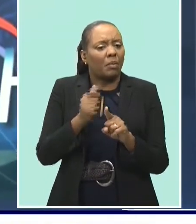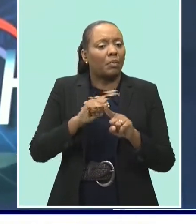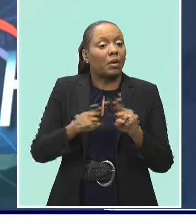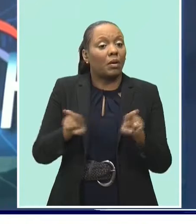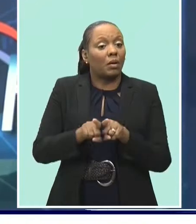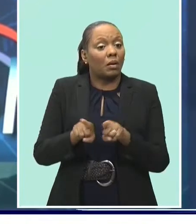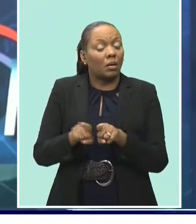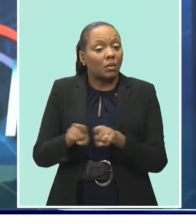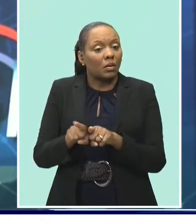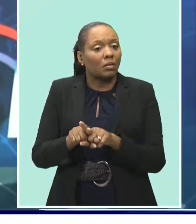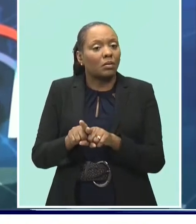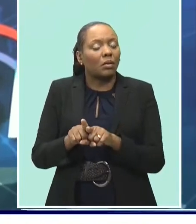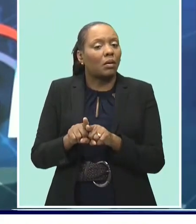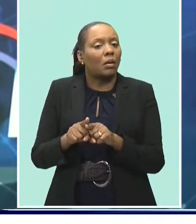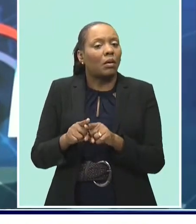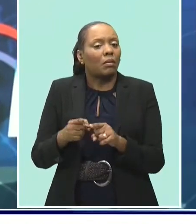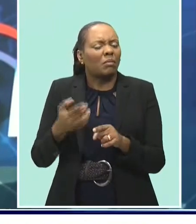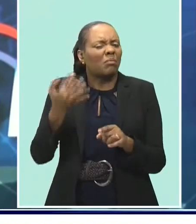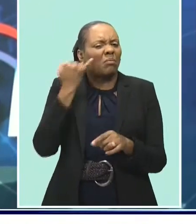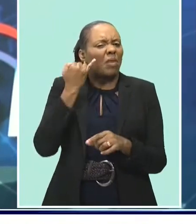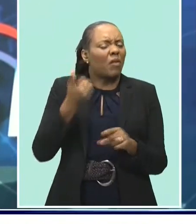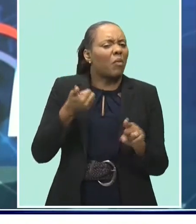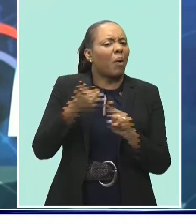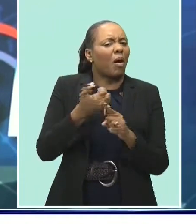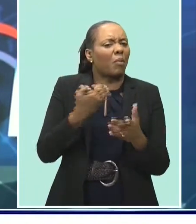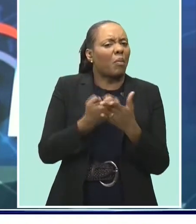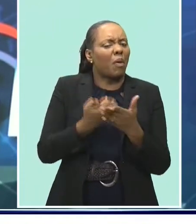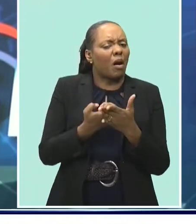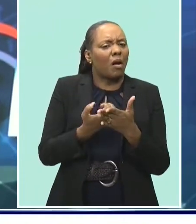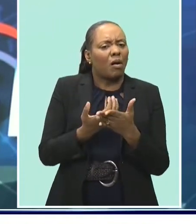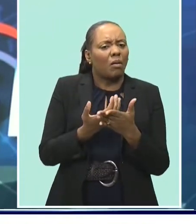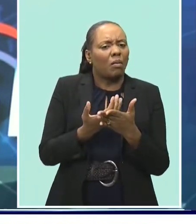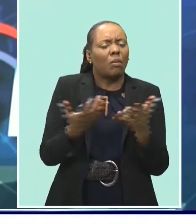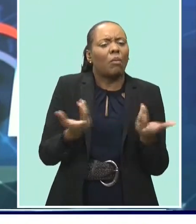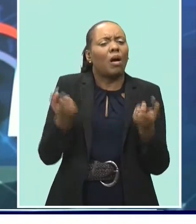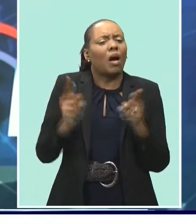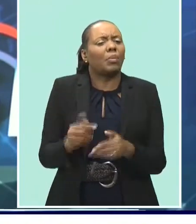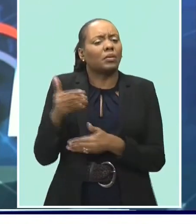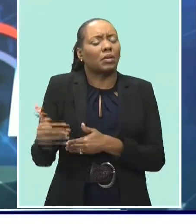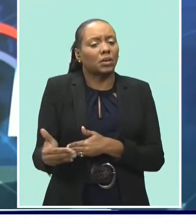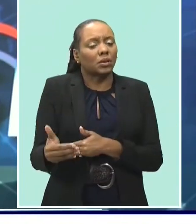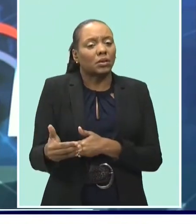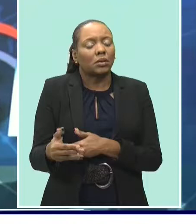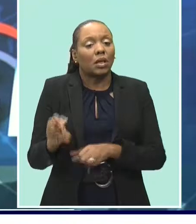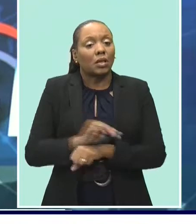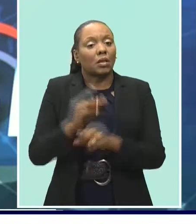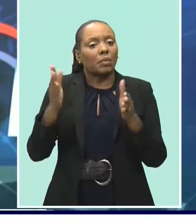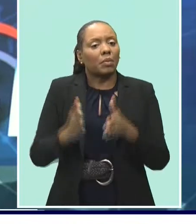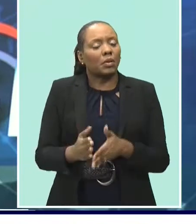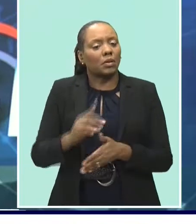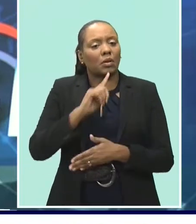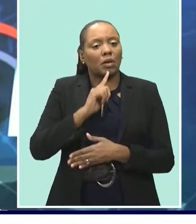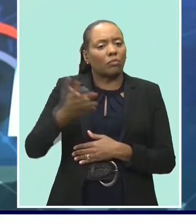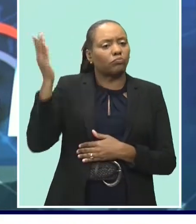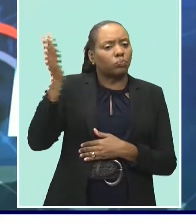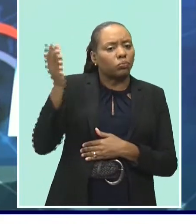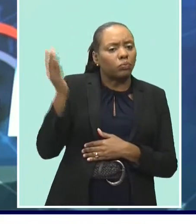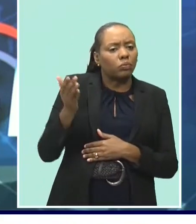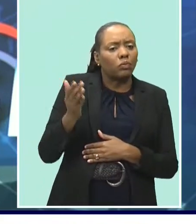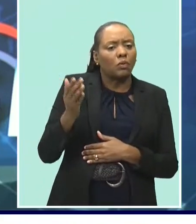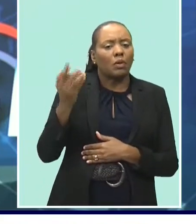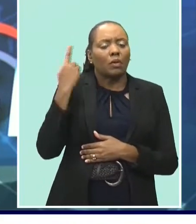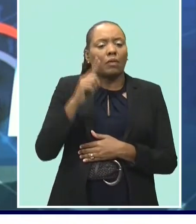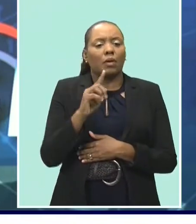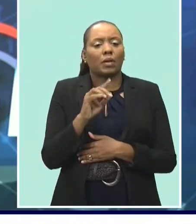also the implications. Minister in the Ministry of Economic Affairs and Investment, Marcia Cadell, stressed this point as she delivered the opening